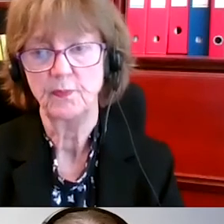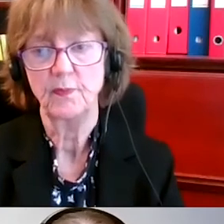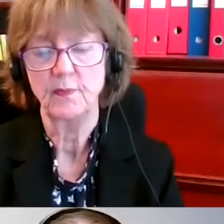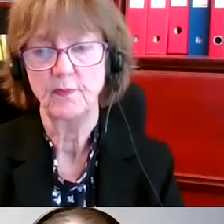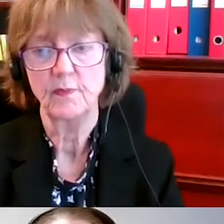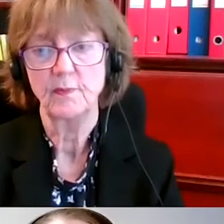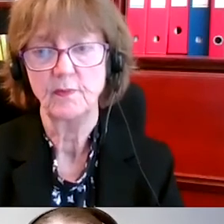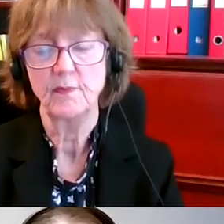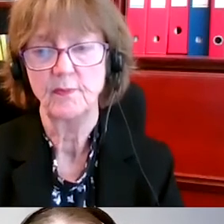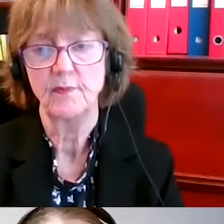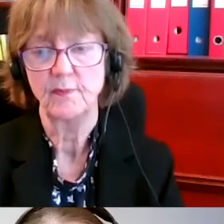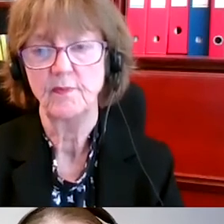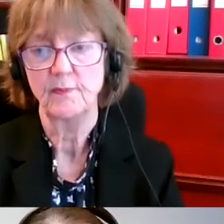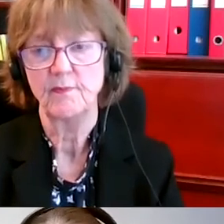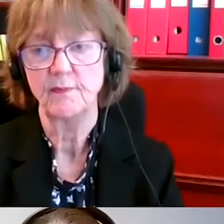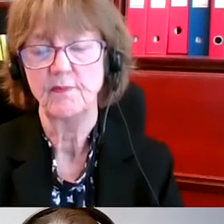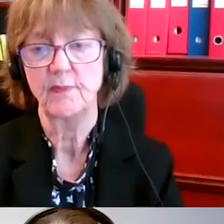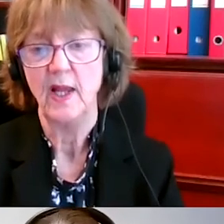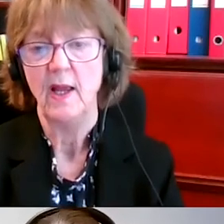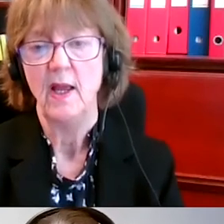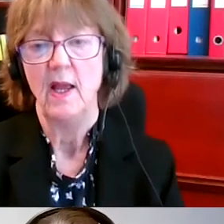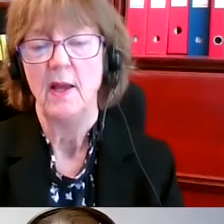excluded. Do you have any comments on that?